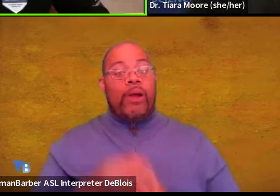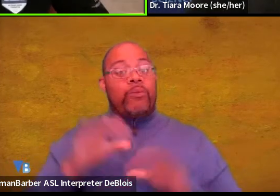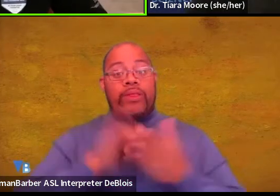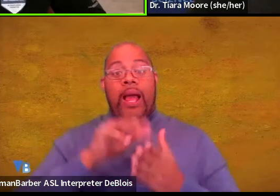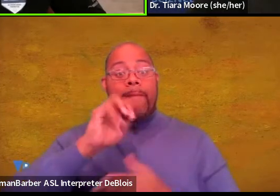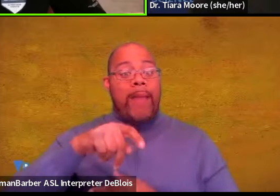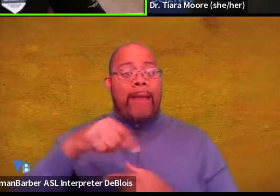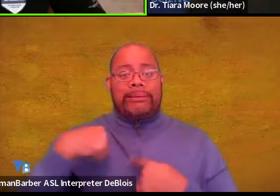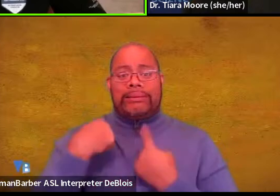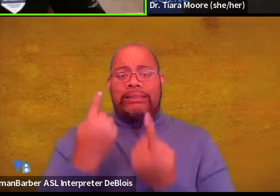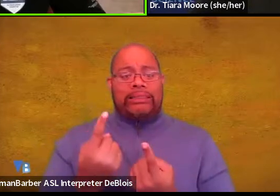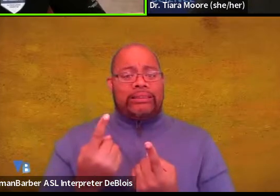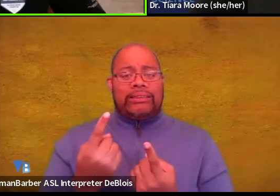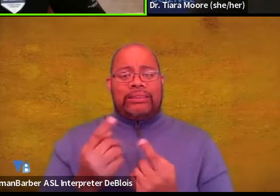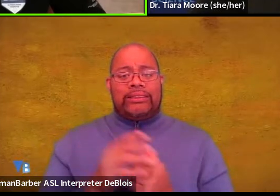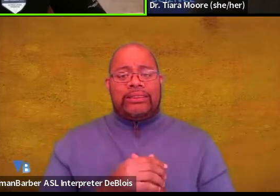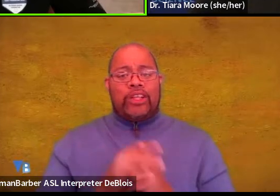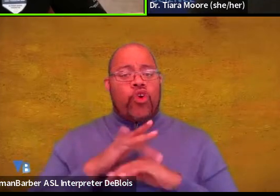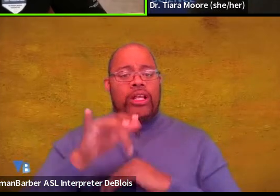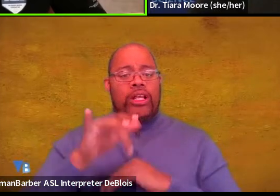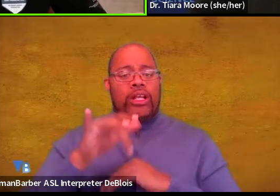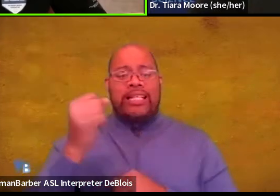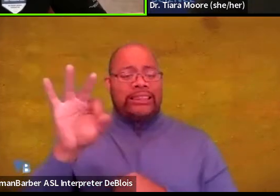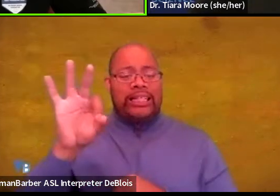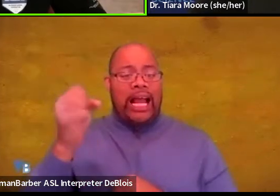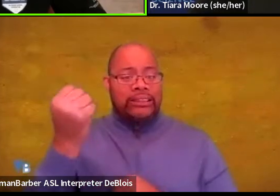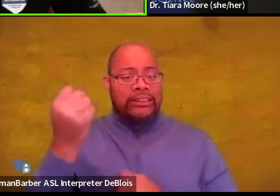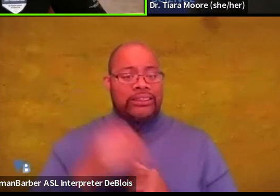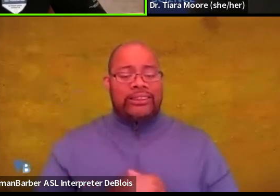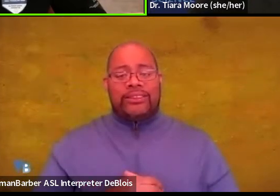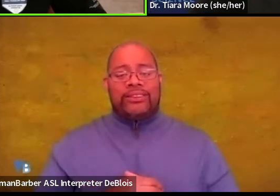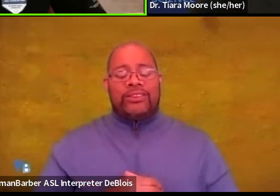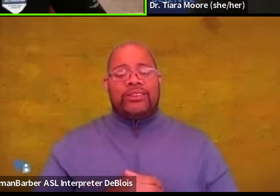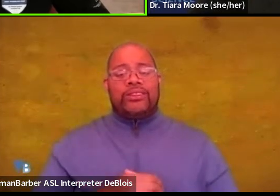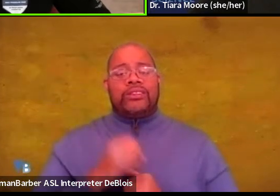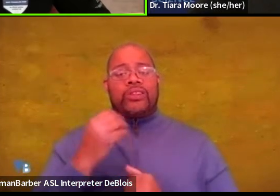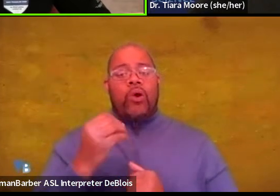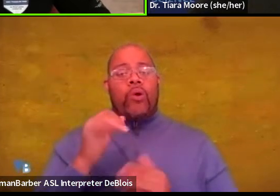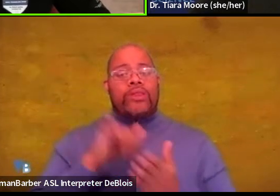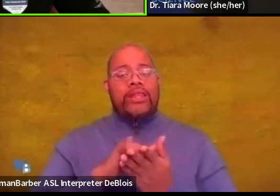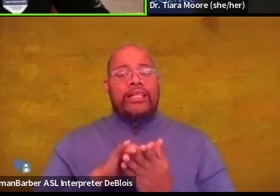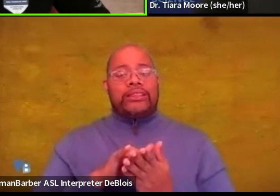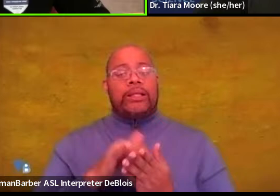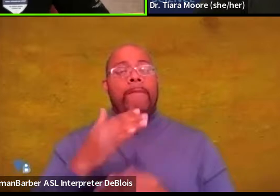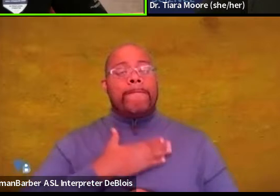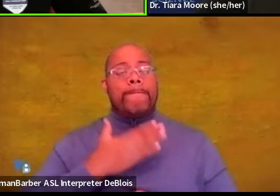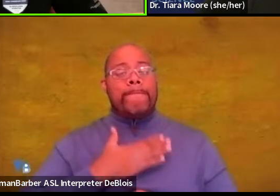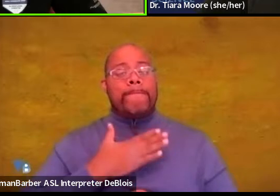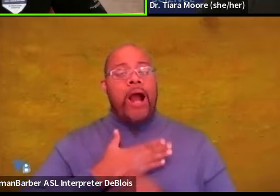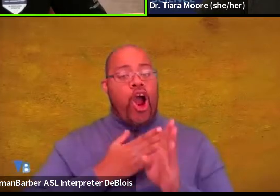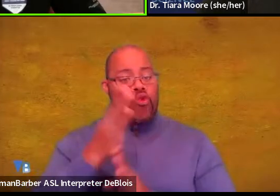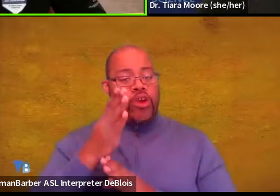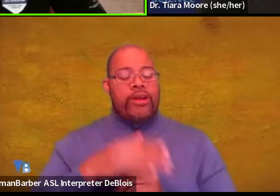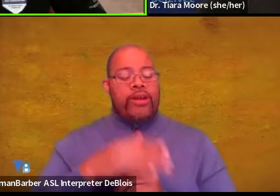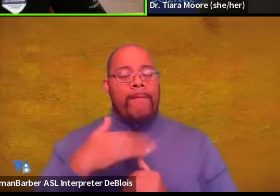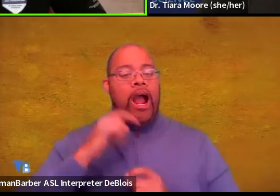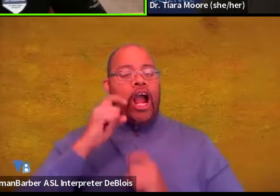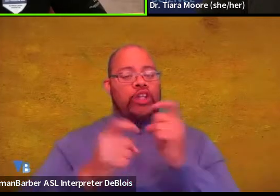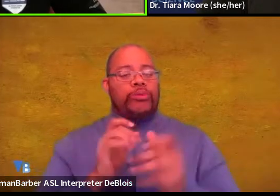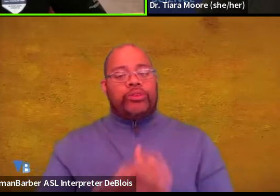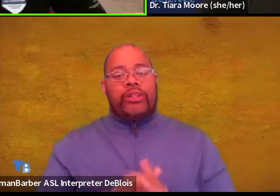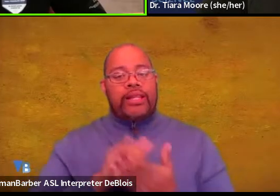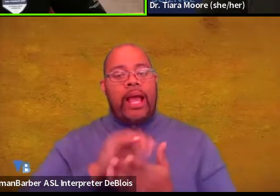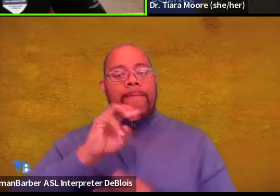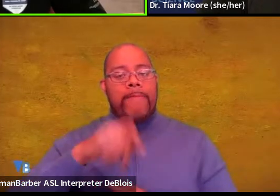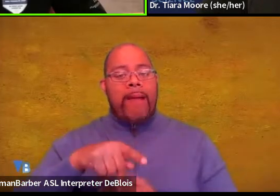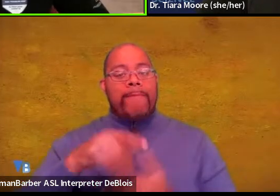those maps since the early 90s. So that's been my career, my contribution. So those